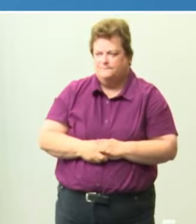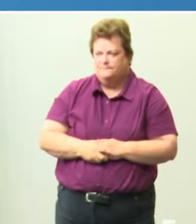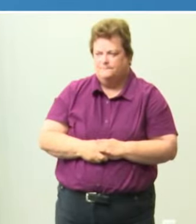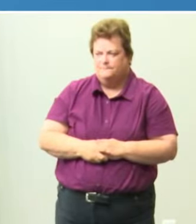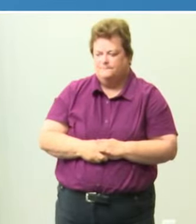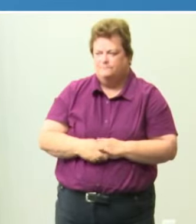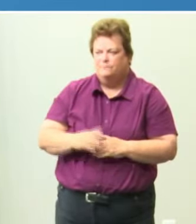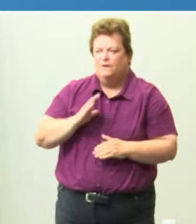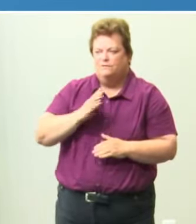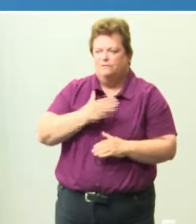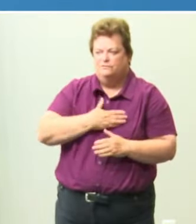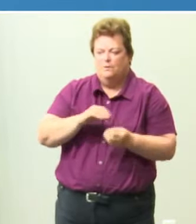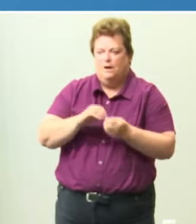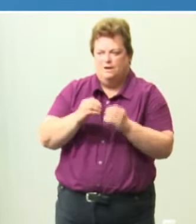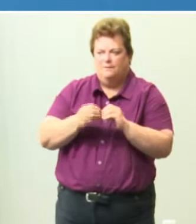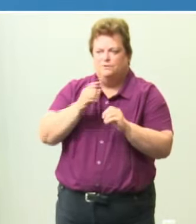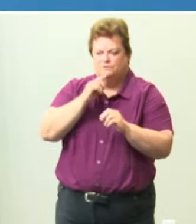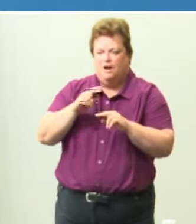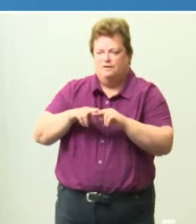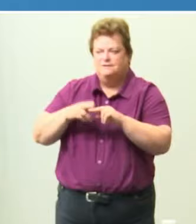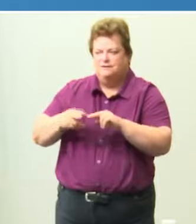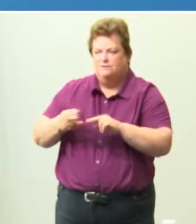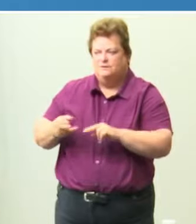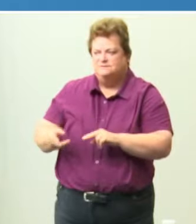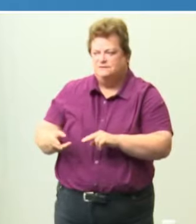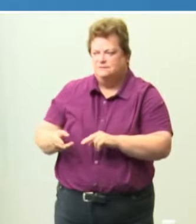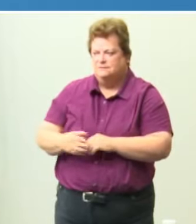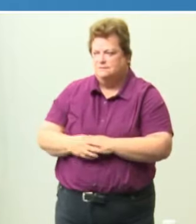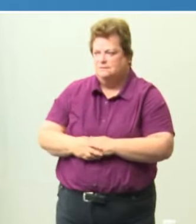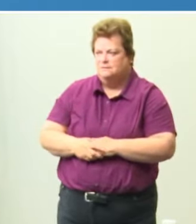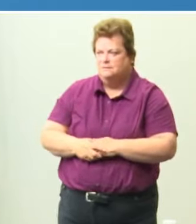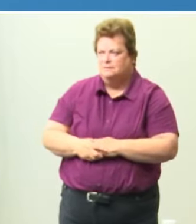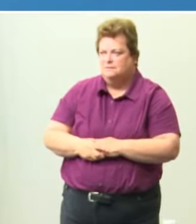So our numbers are decreasing.